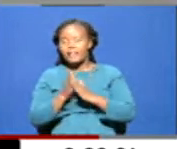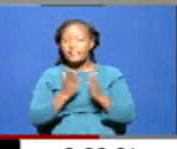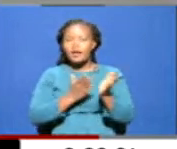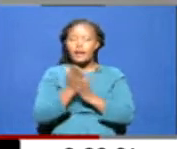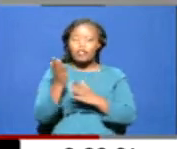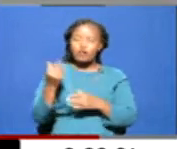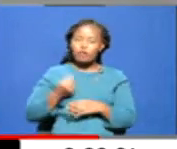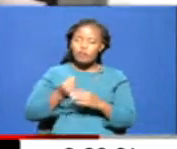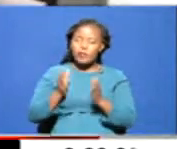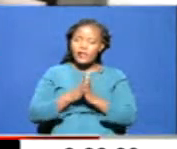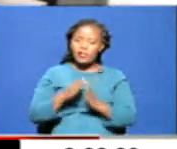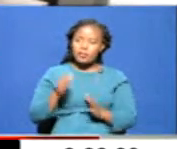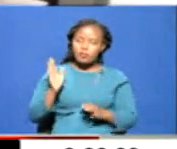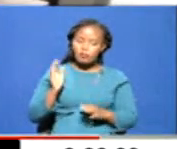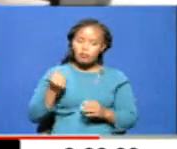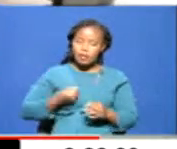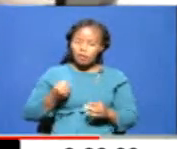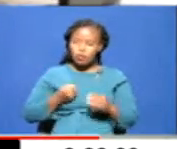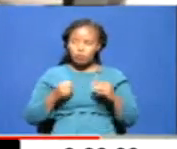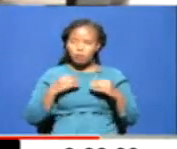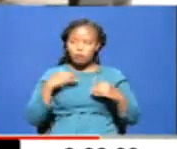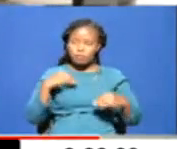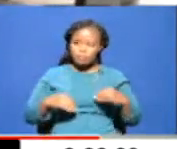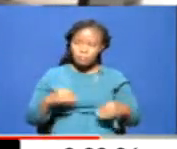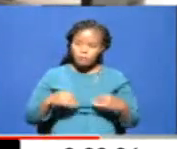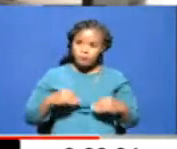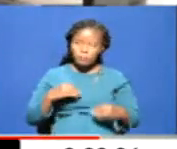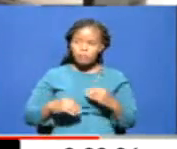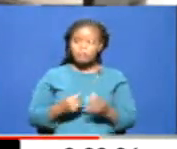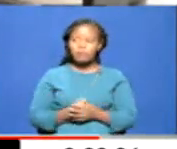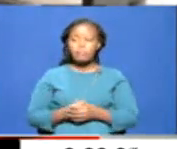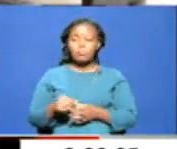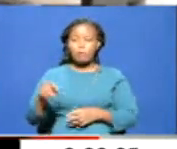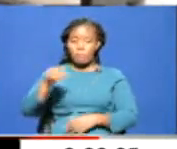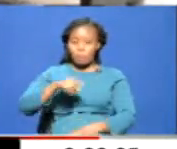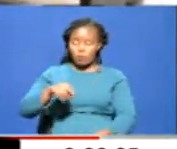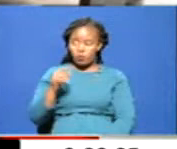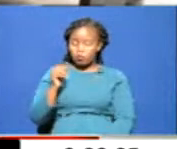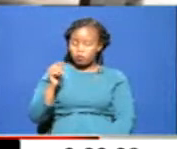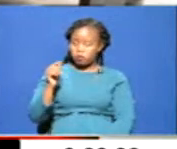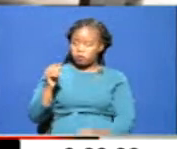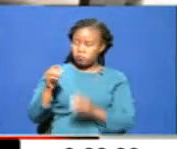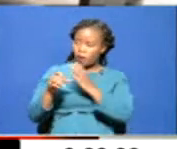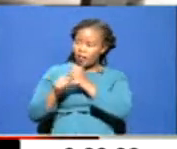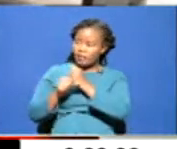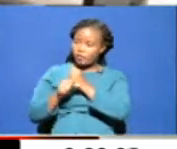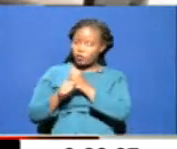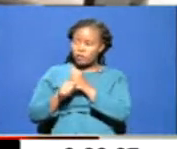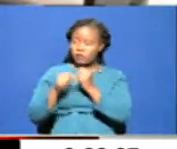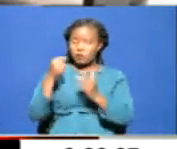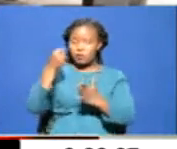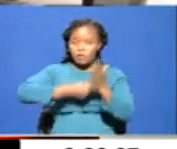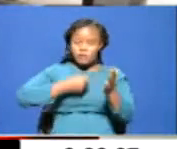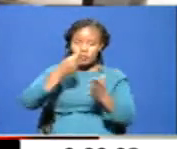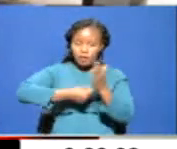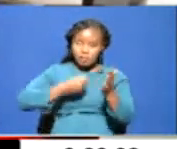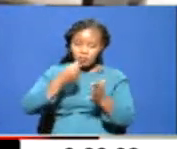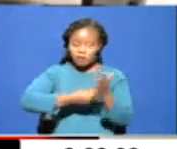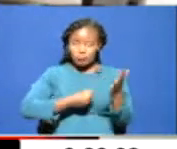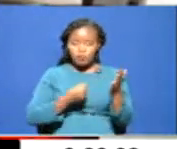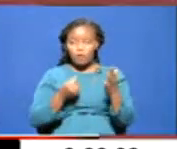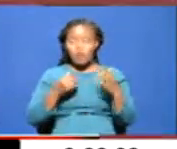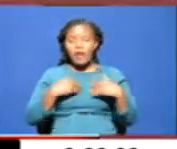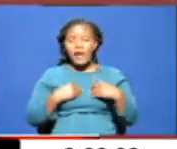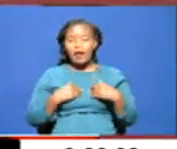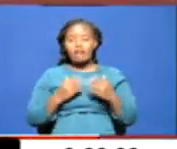with disabilities. Tulisema as WCC. The organization, the Champions for Reproductive Health Rights of Women and